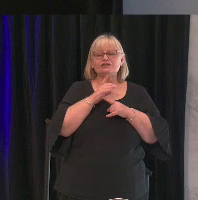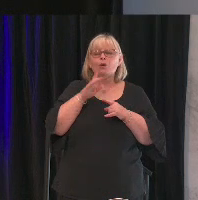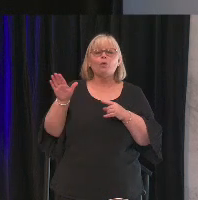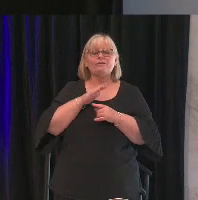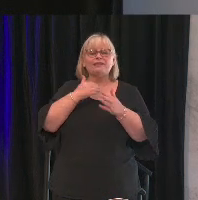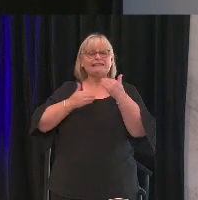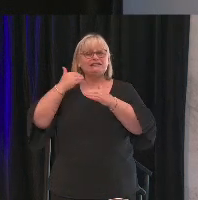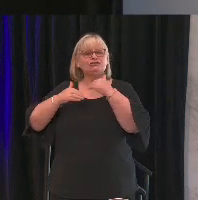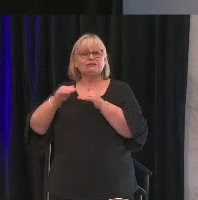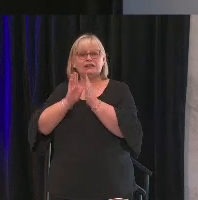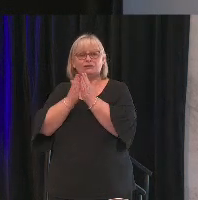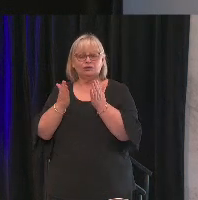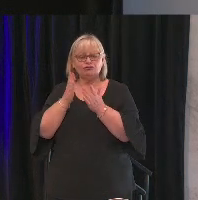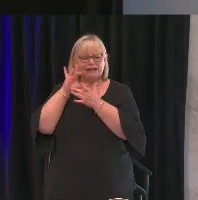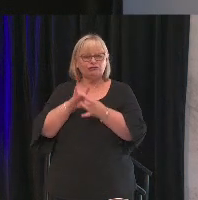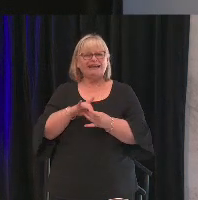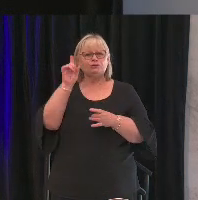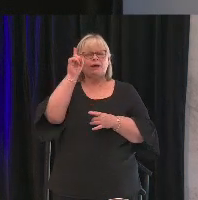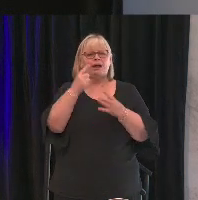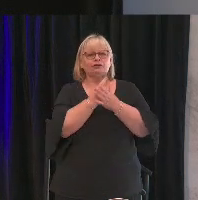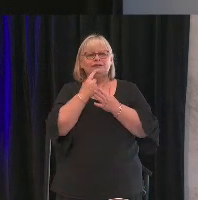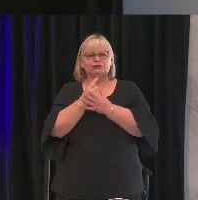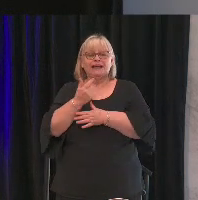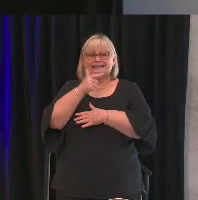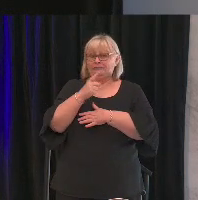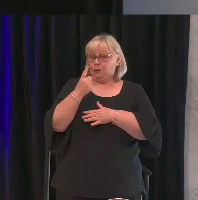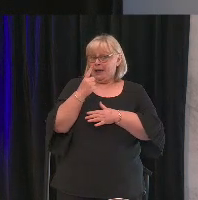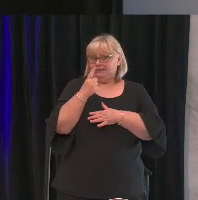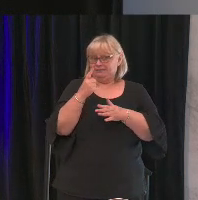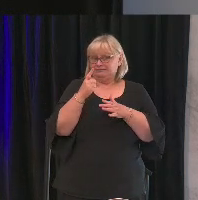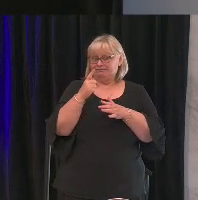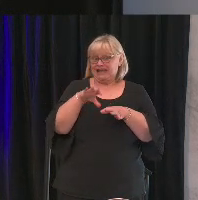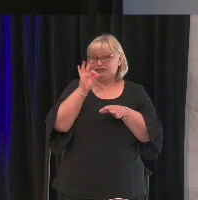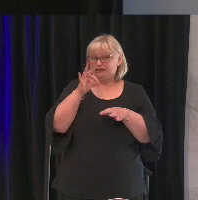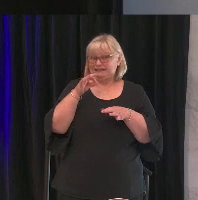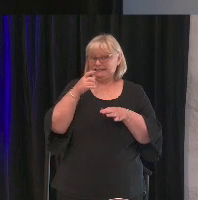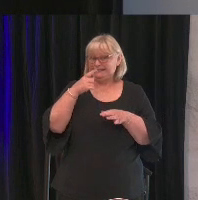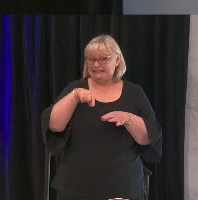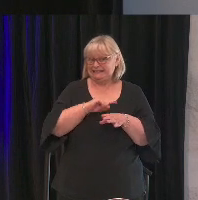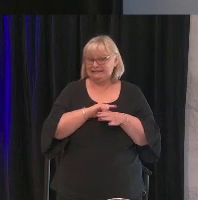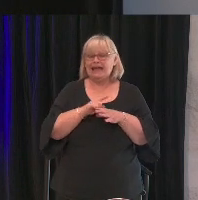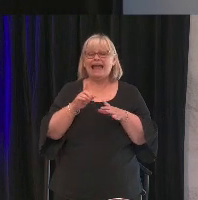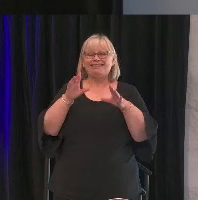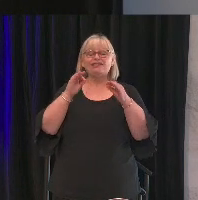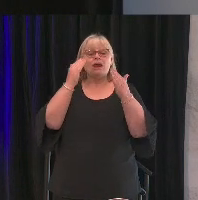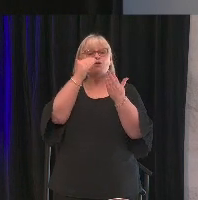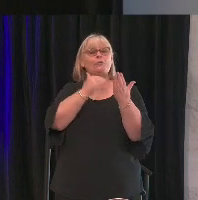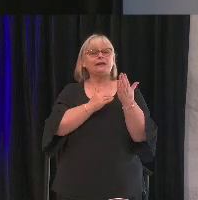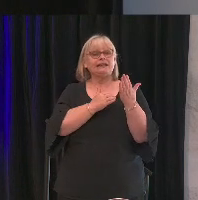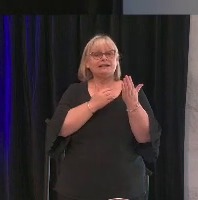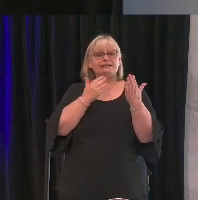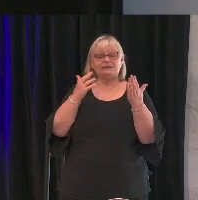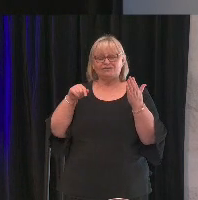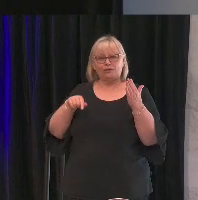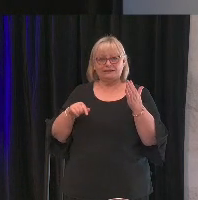narratives relate strongly to contemporary issues. 71 entries were considered this year, and the nominees for the 2020 Prize